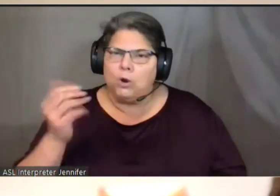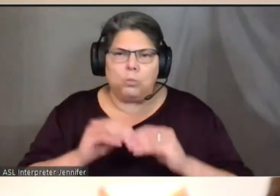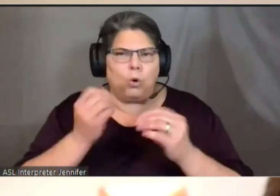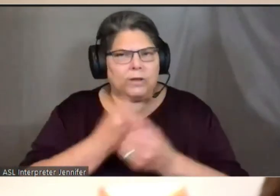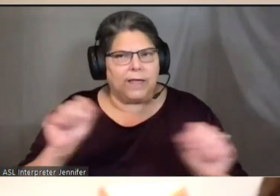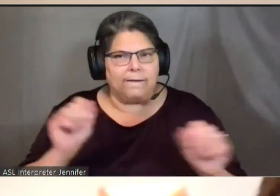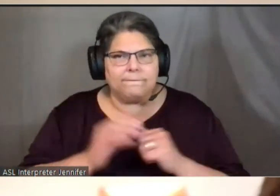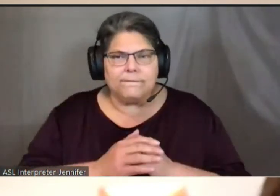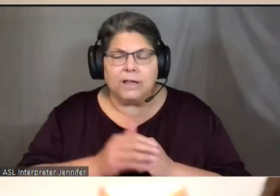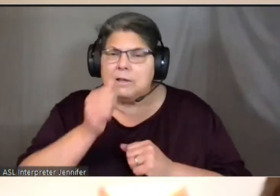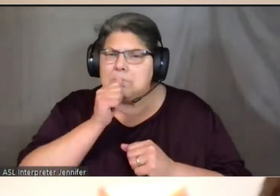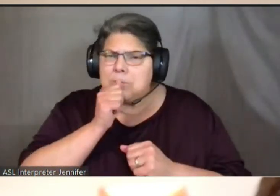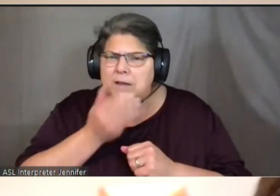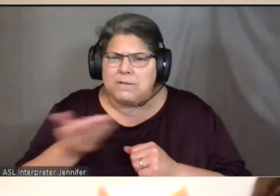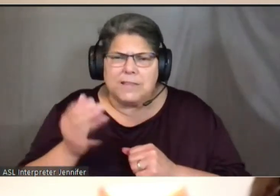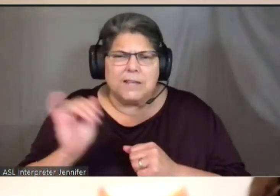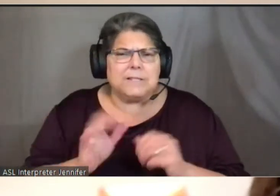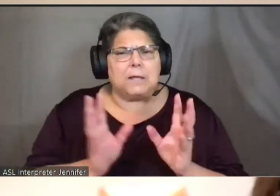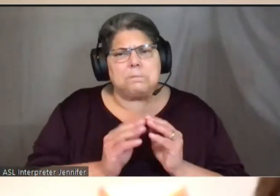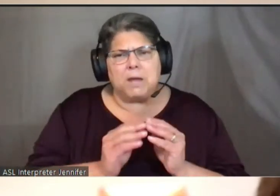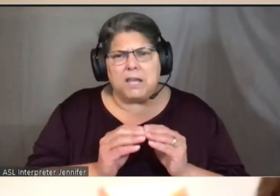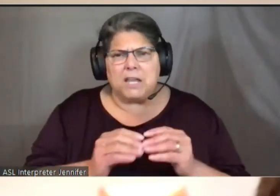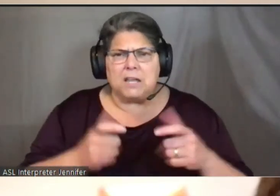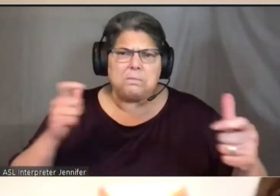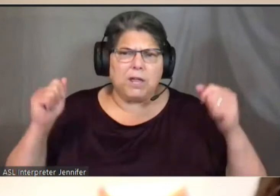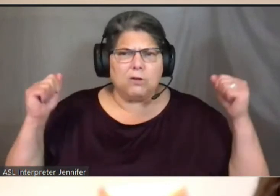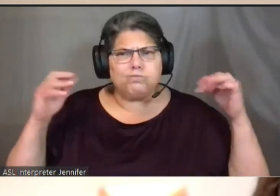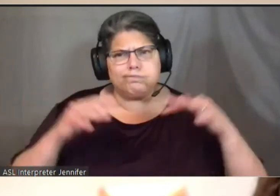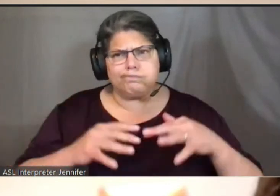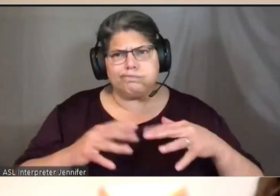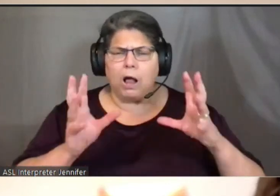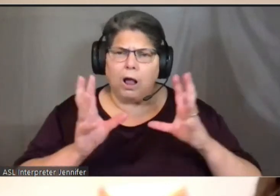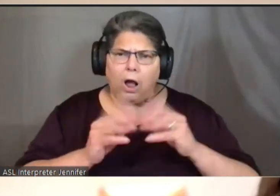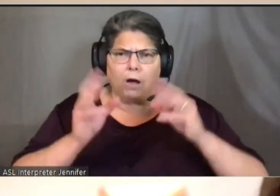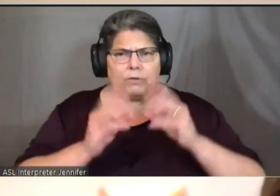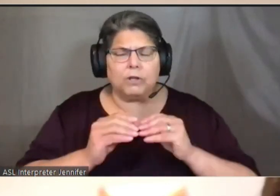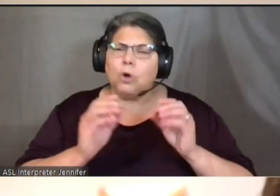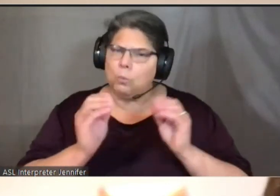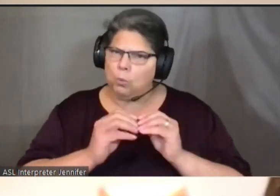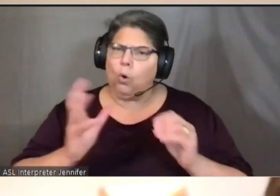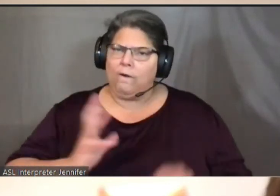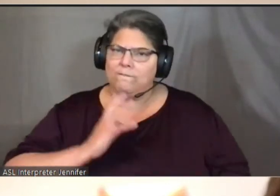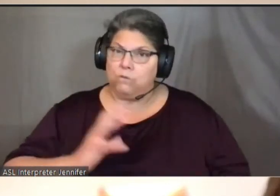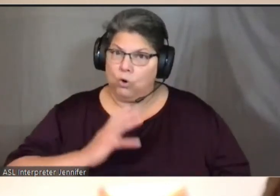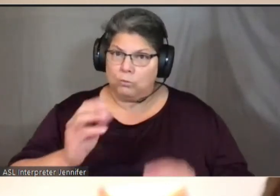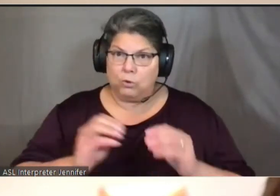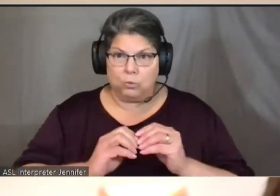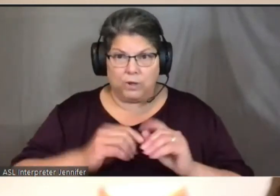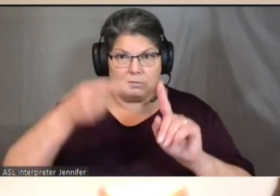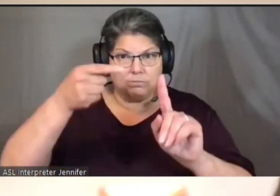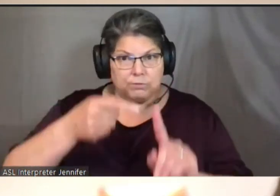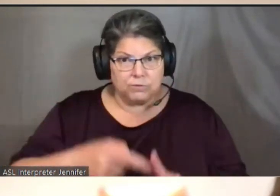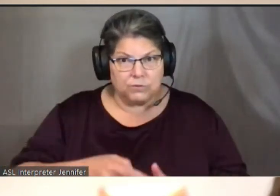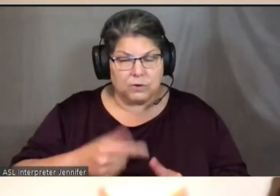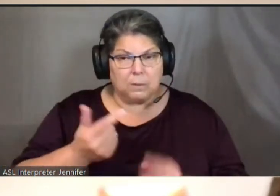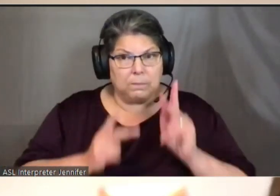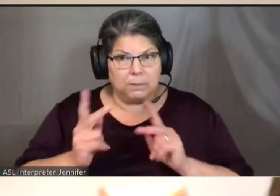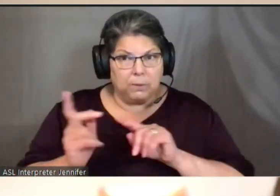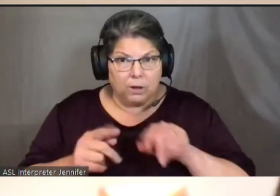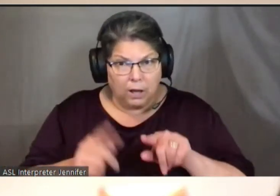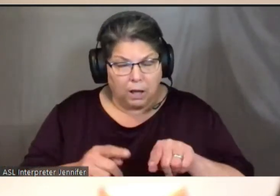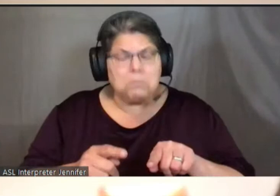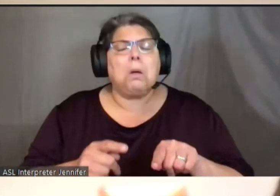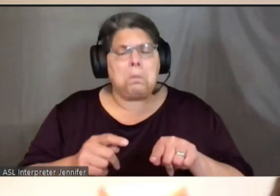which are meetings, conferences, are more formal with a defined guest list. These are permitted outdoors